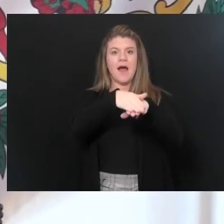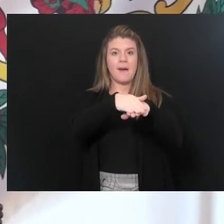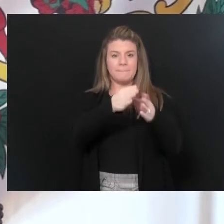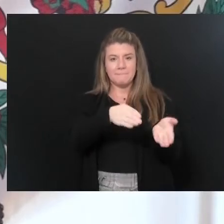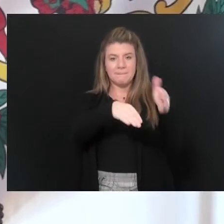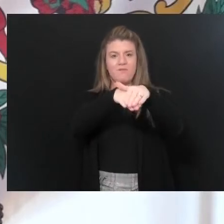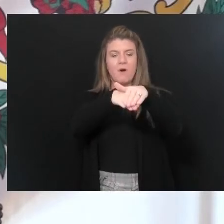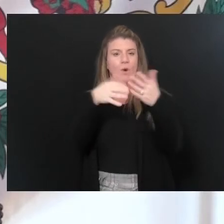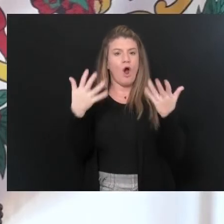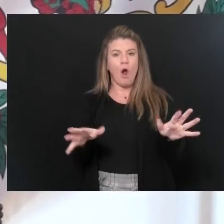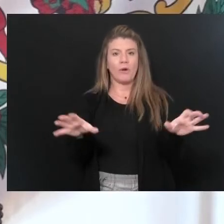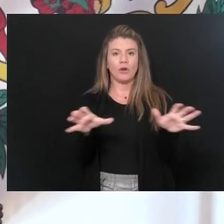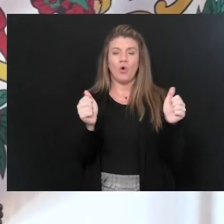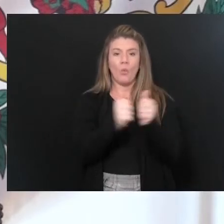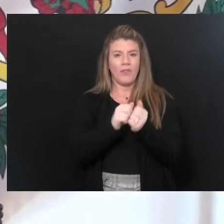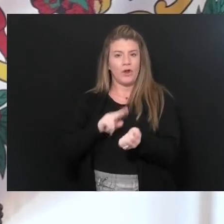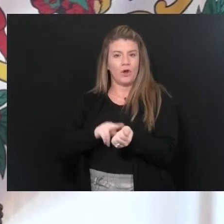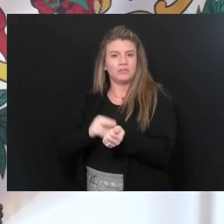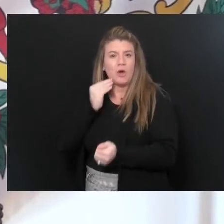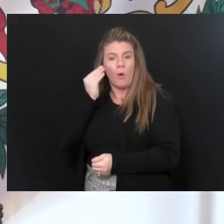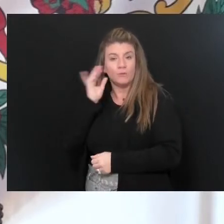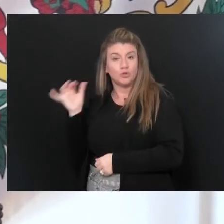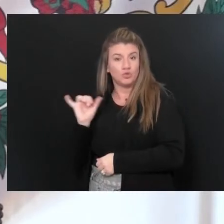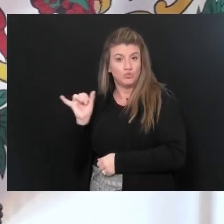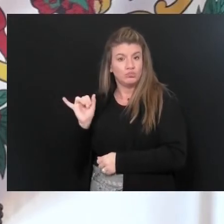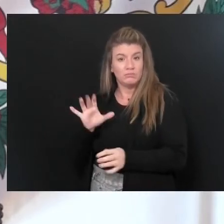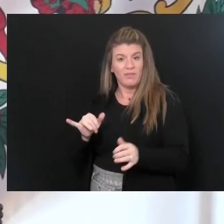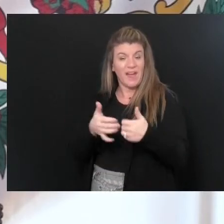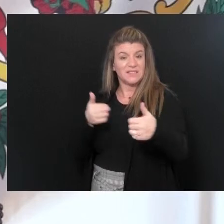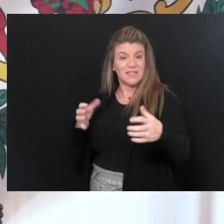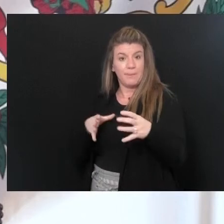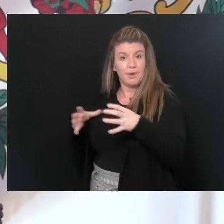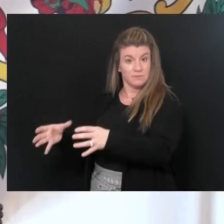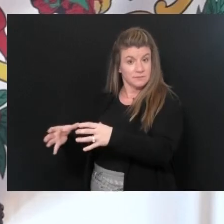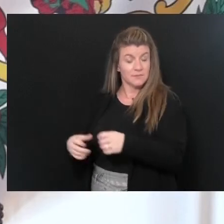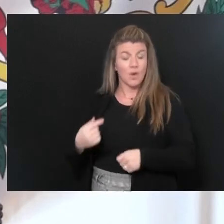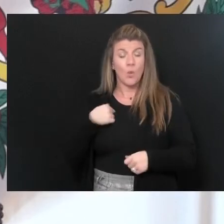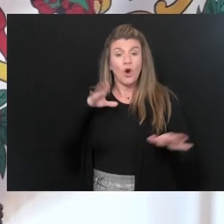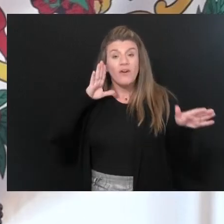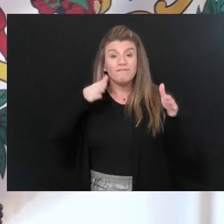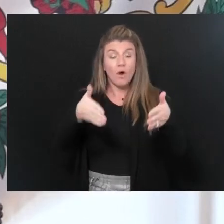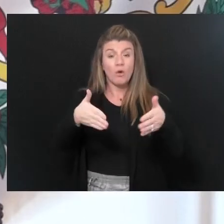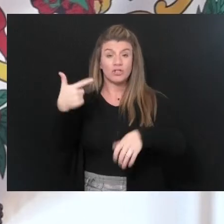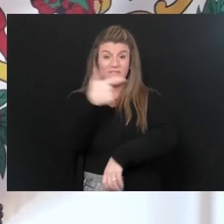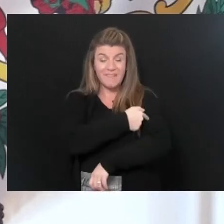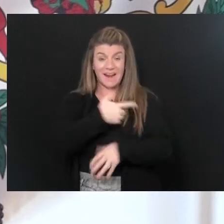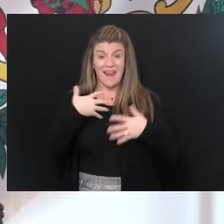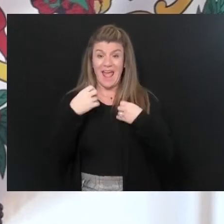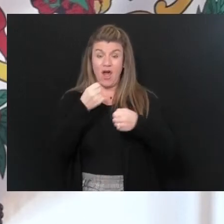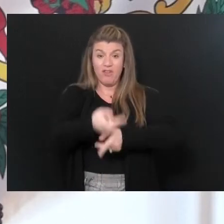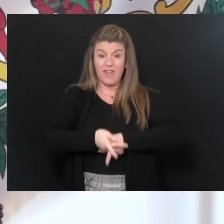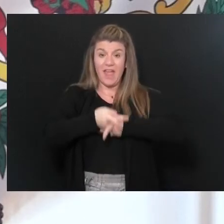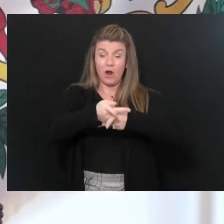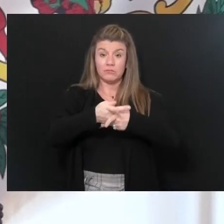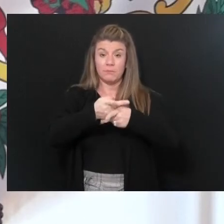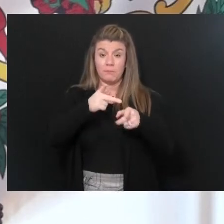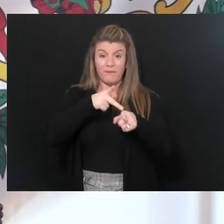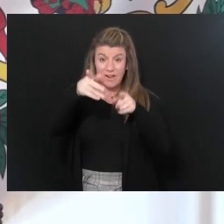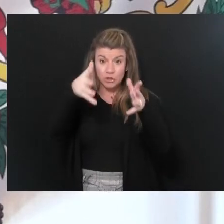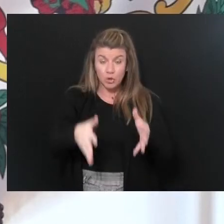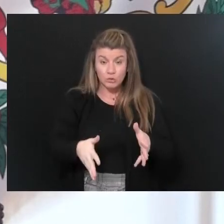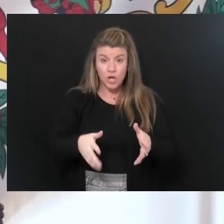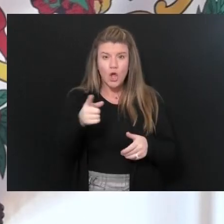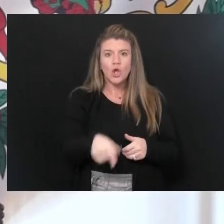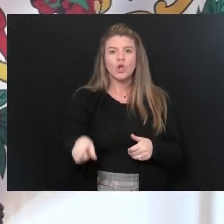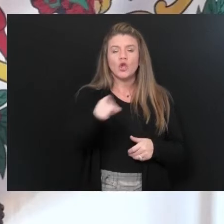our long-term care facilities as well. By focusing on vaccinating the healthcare professionals, you